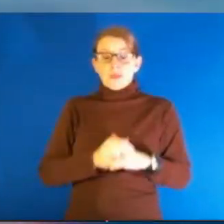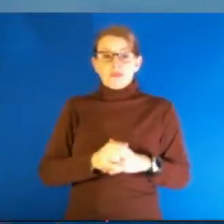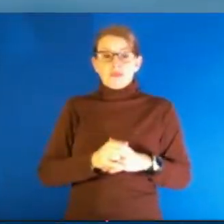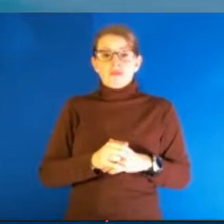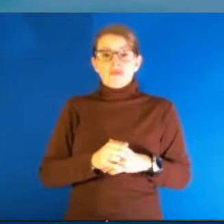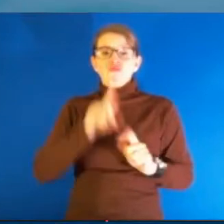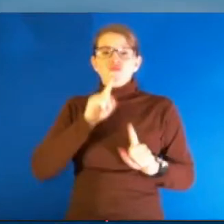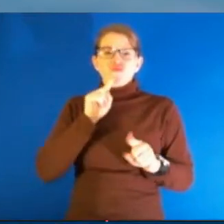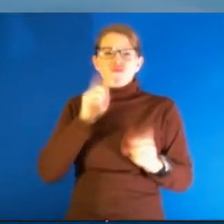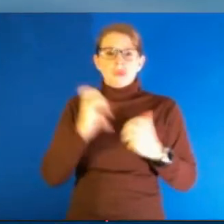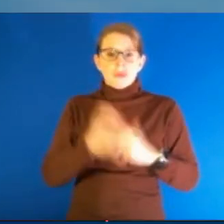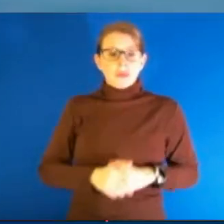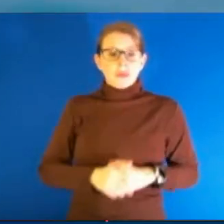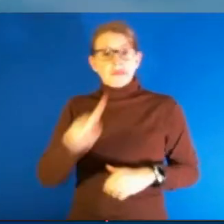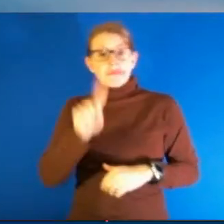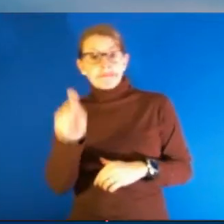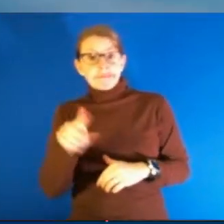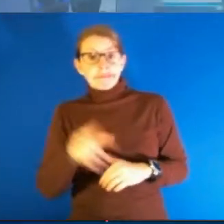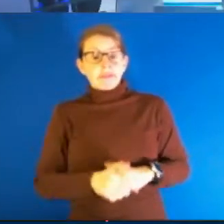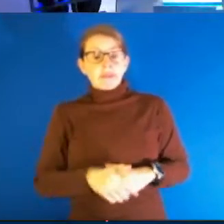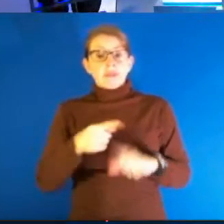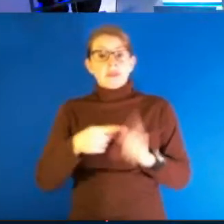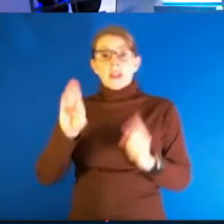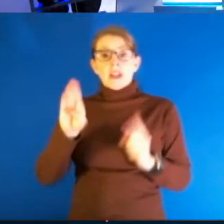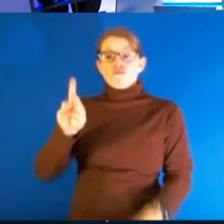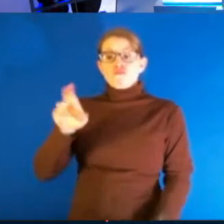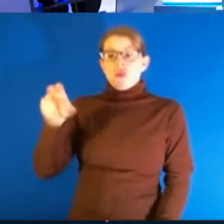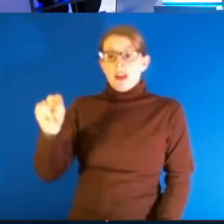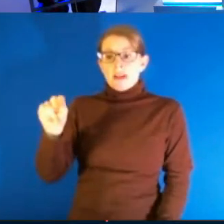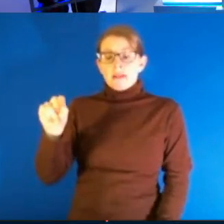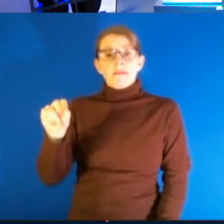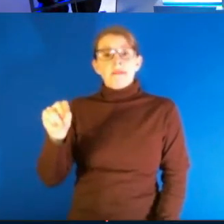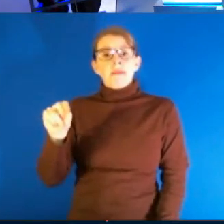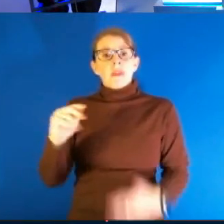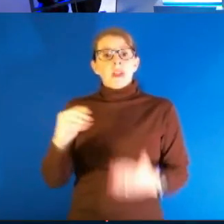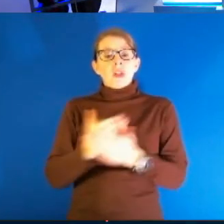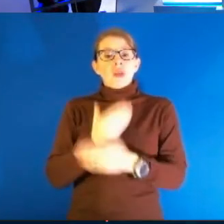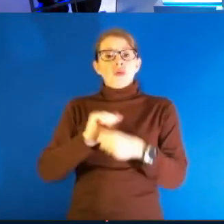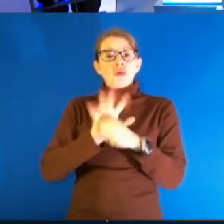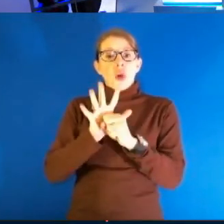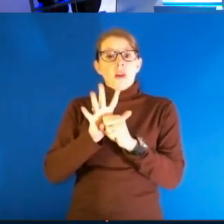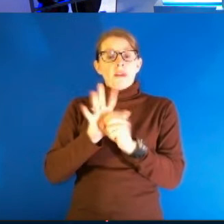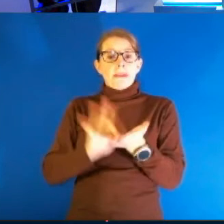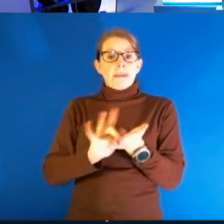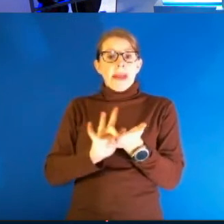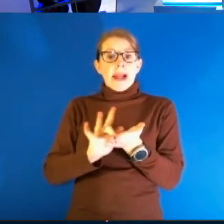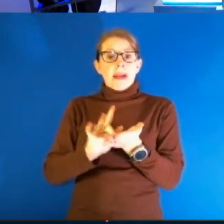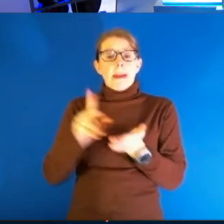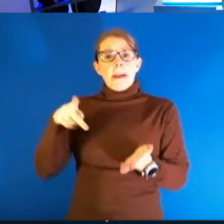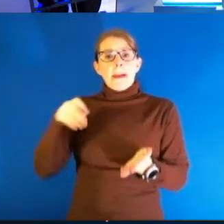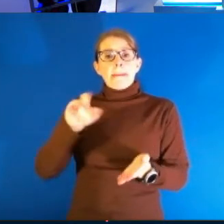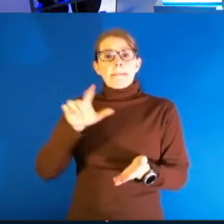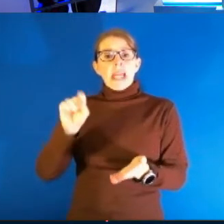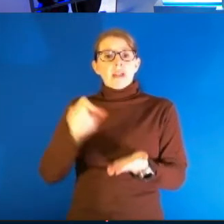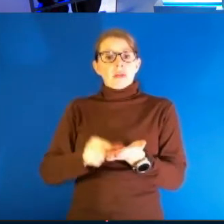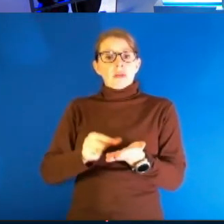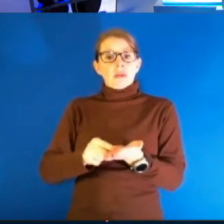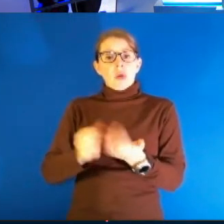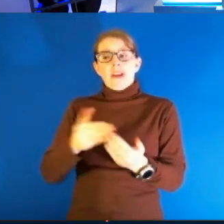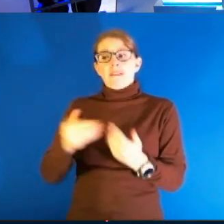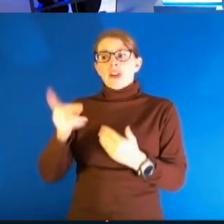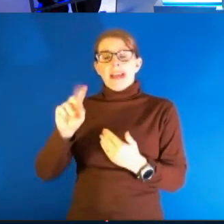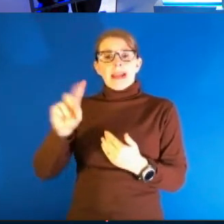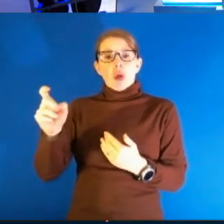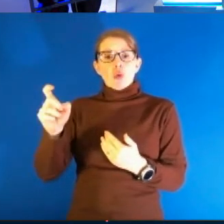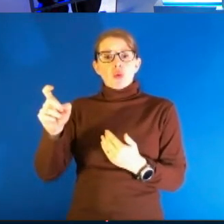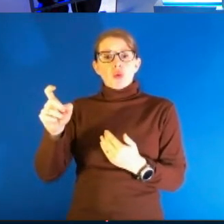ask this question from Brian. Where are the new COVID medication pills that can be given when diagnosed with COVID? Some people